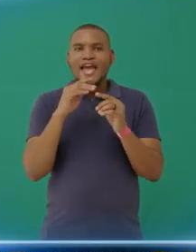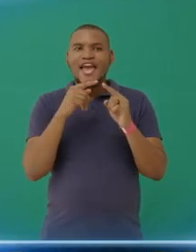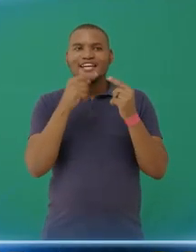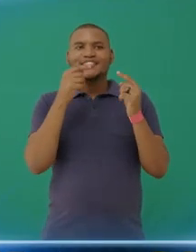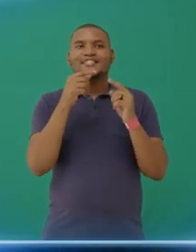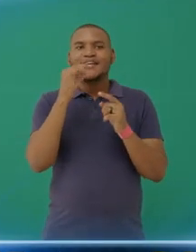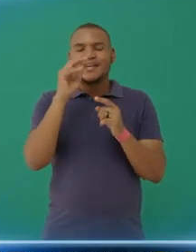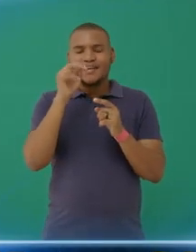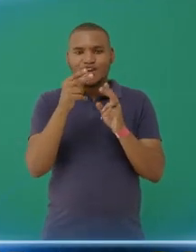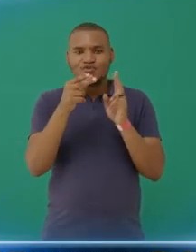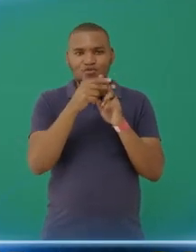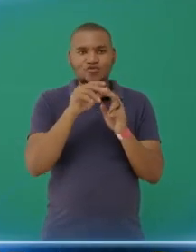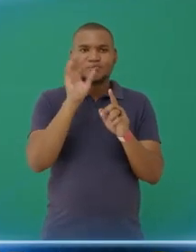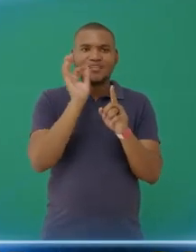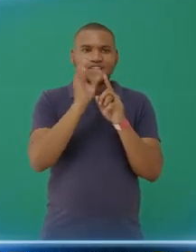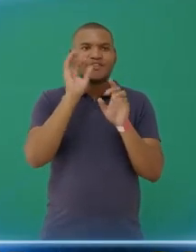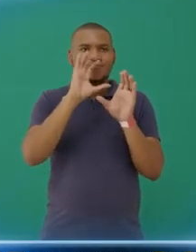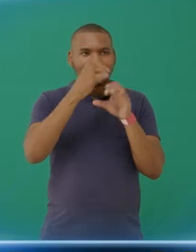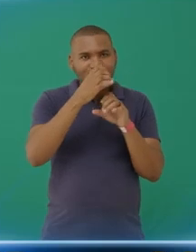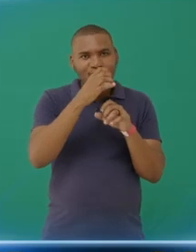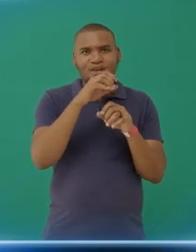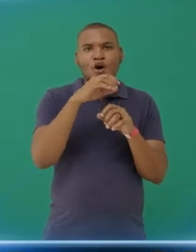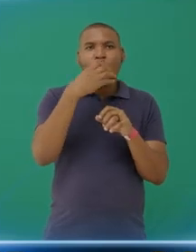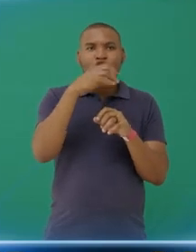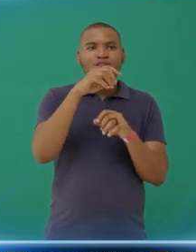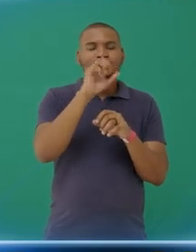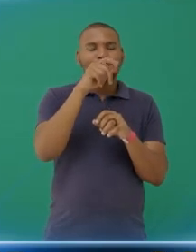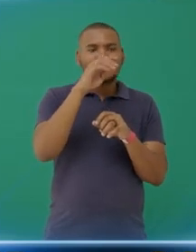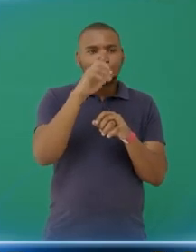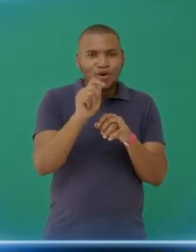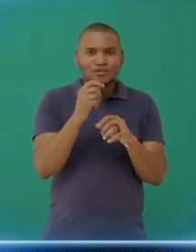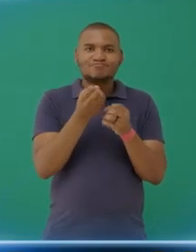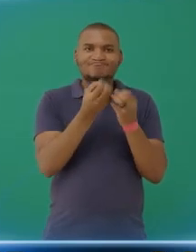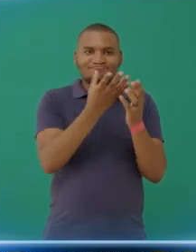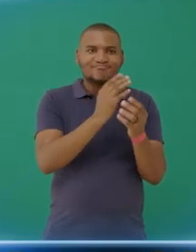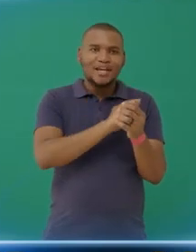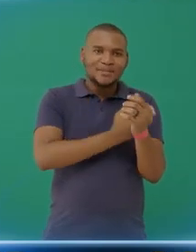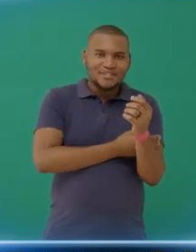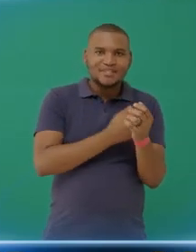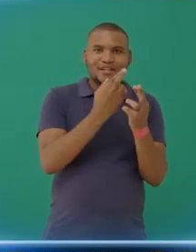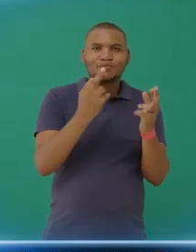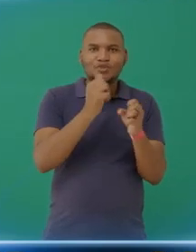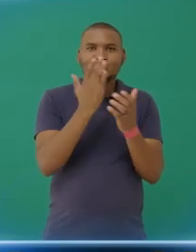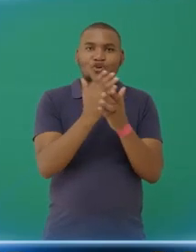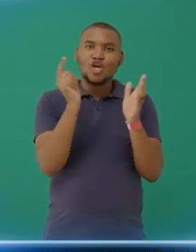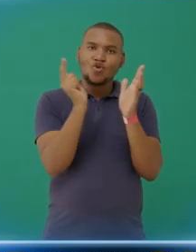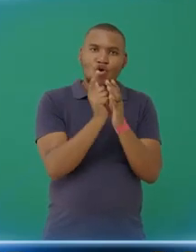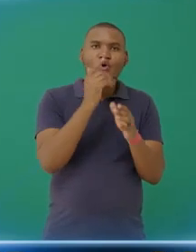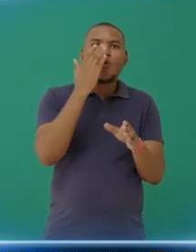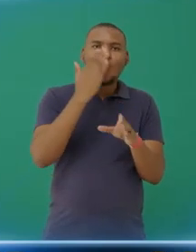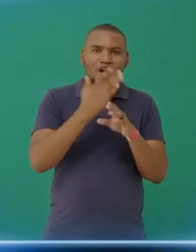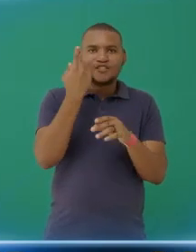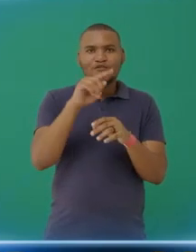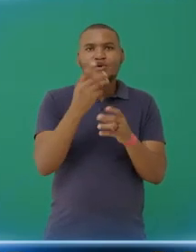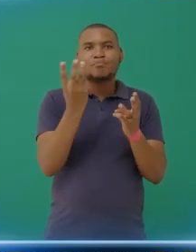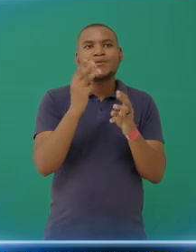our gang hotspot areas, but to also have the capabilities and the resources. We are wanting to ensure that the law ultimately works for residents.